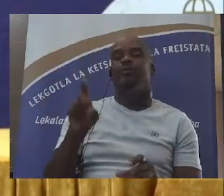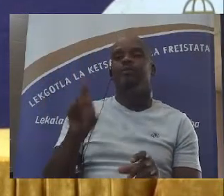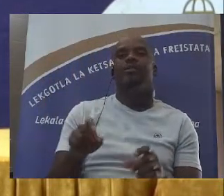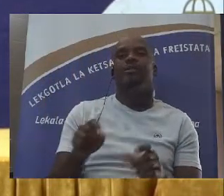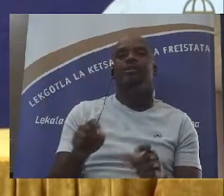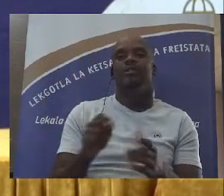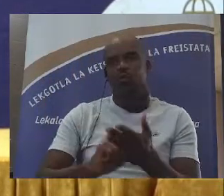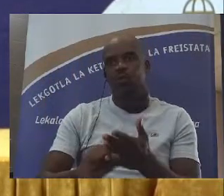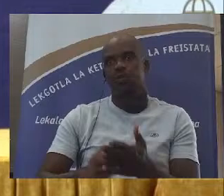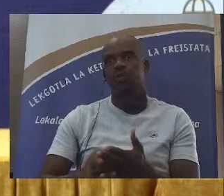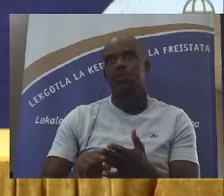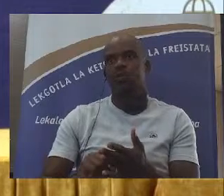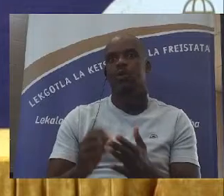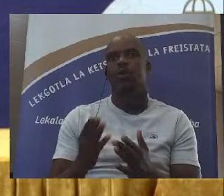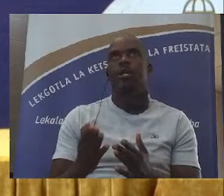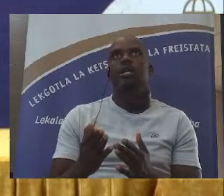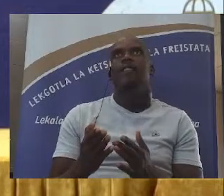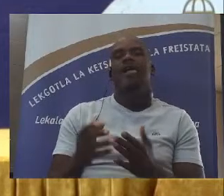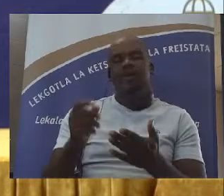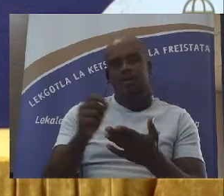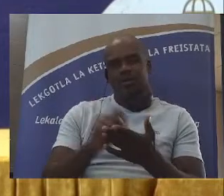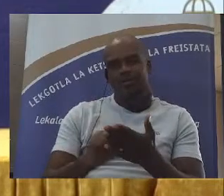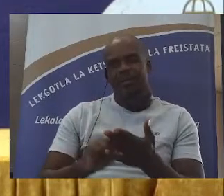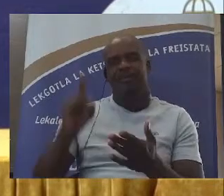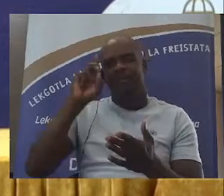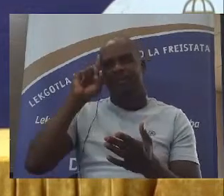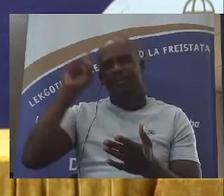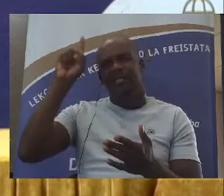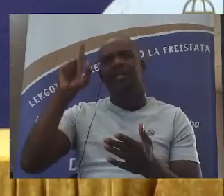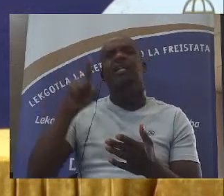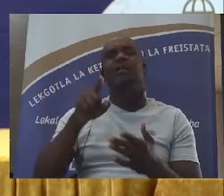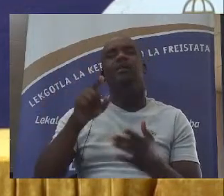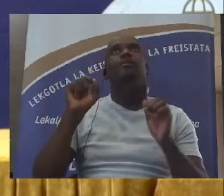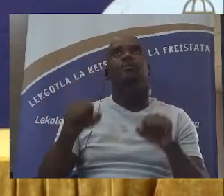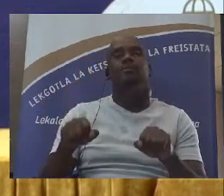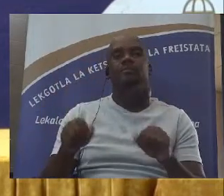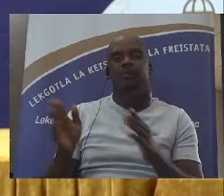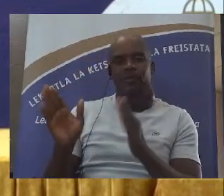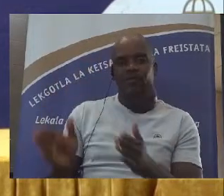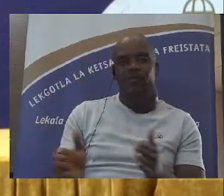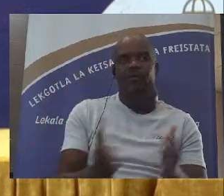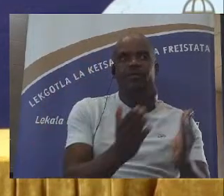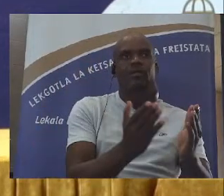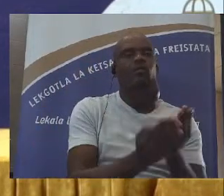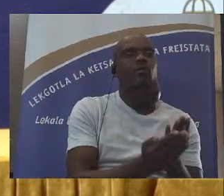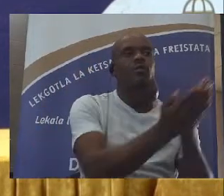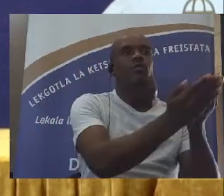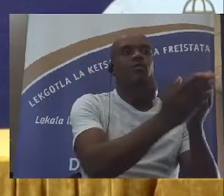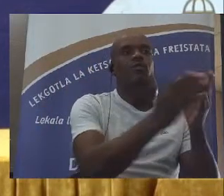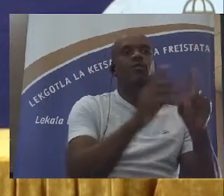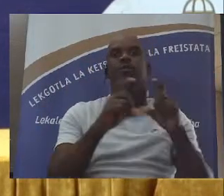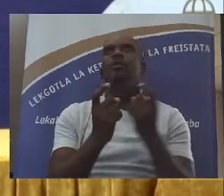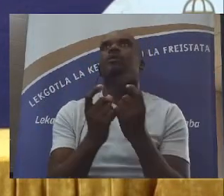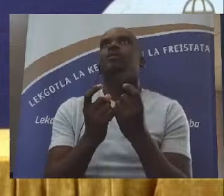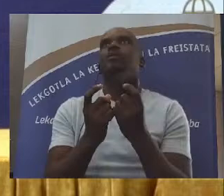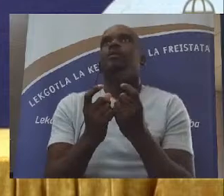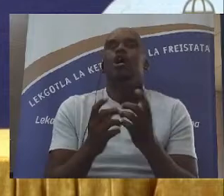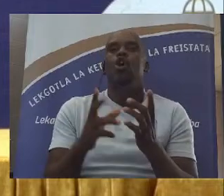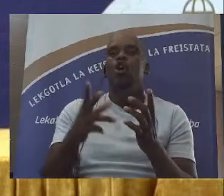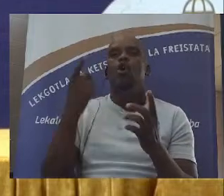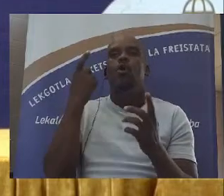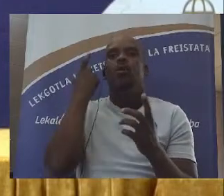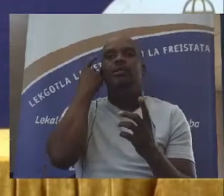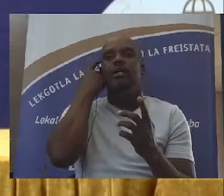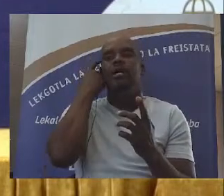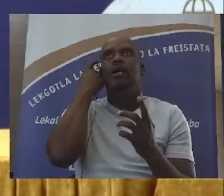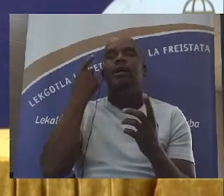of the determination of the complaint must be sent to the clerk or the register of the court that